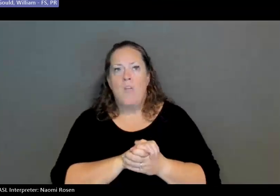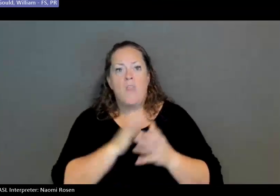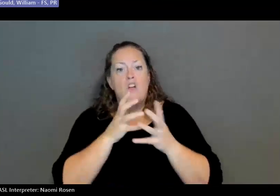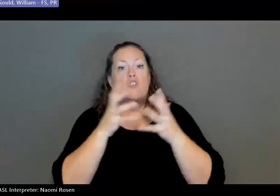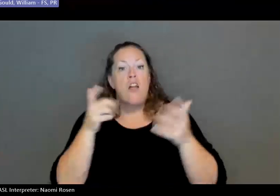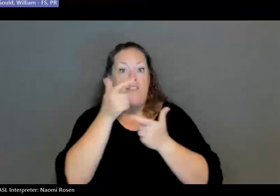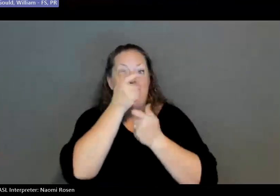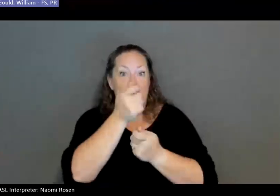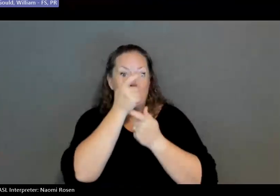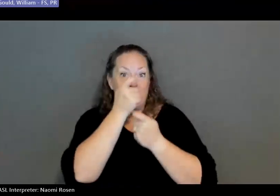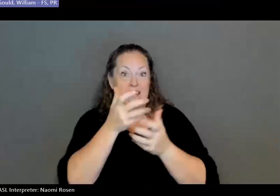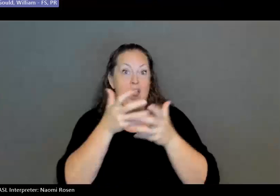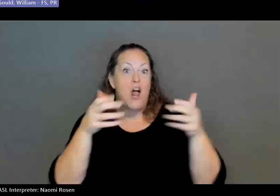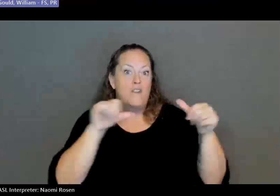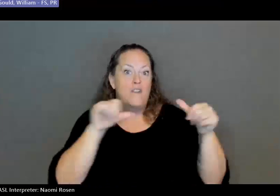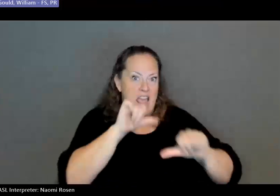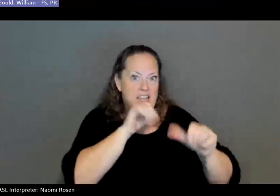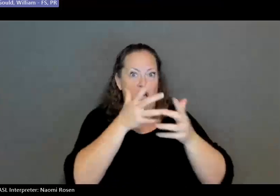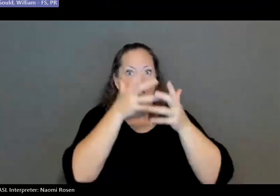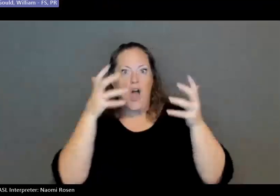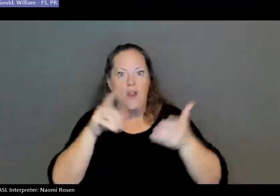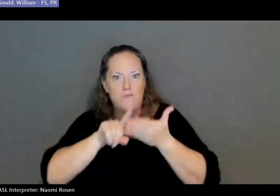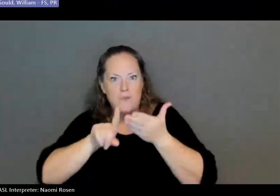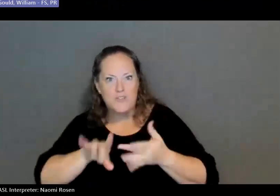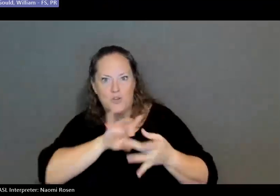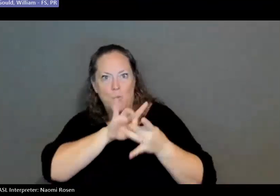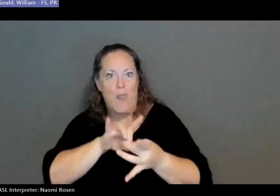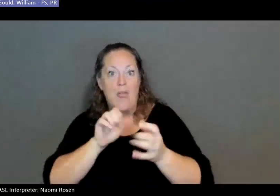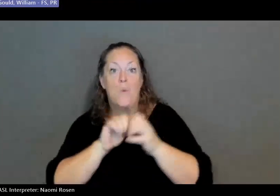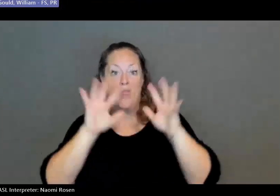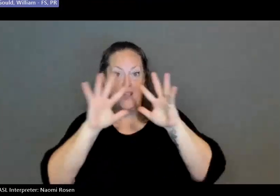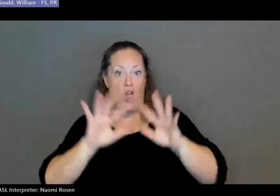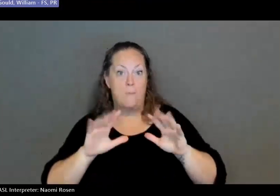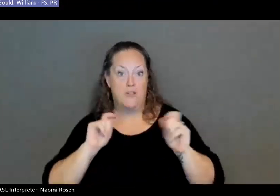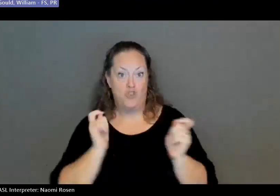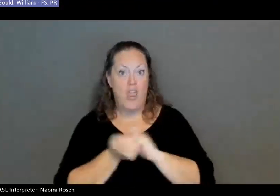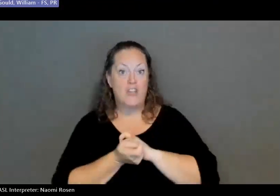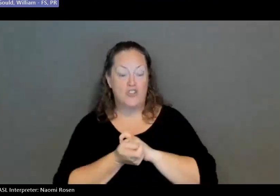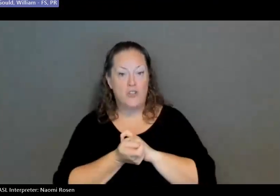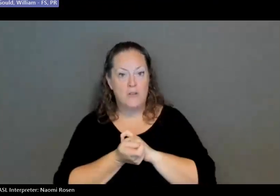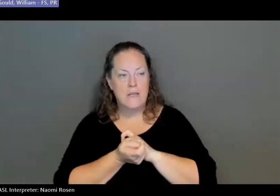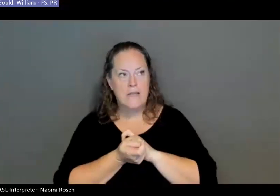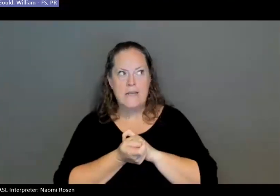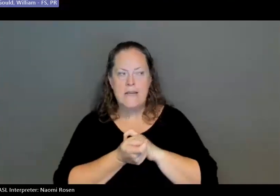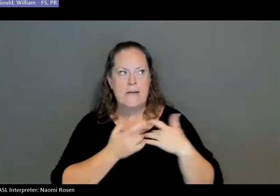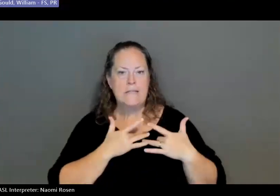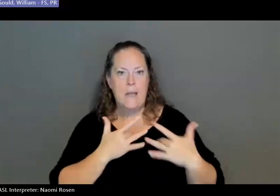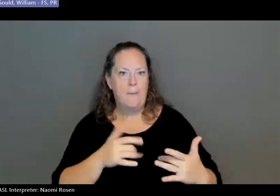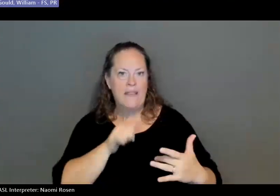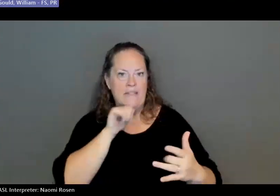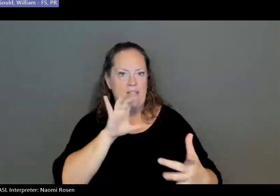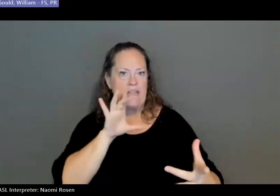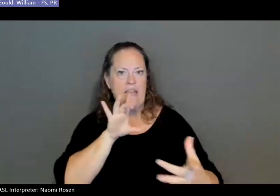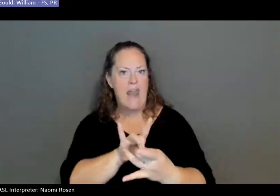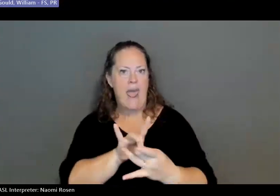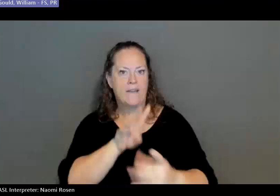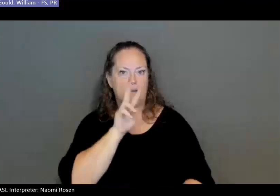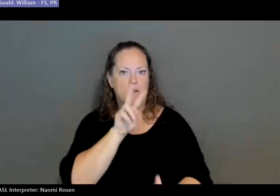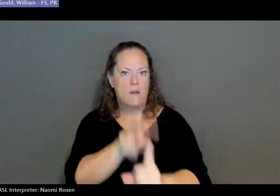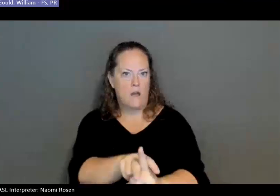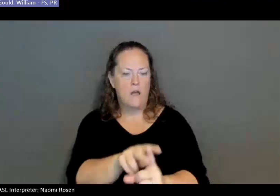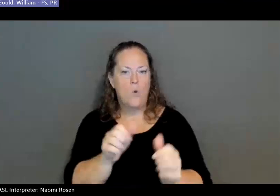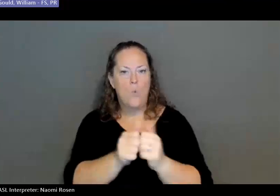interest, lots of science, lots of research related to climate change that often doesn't connect with